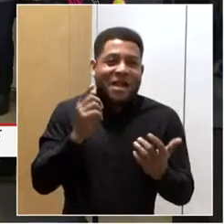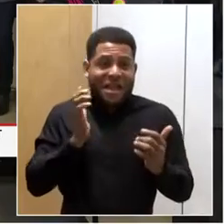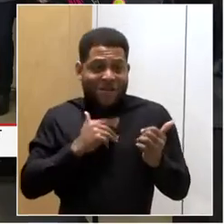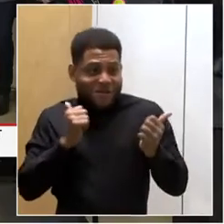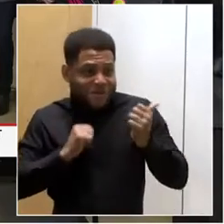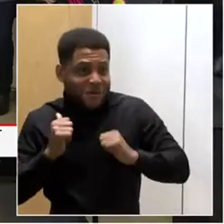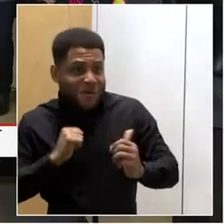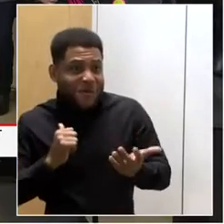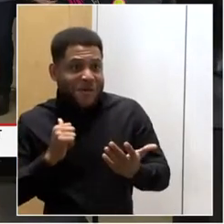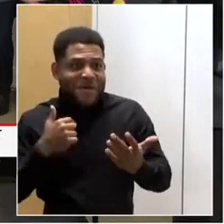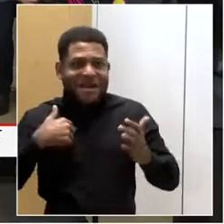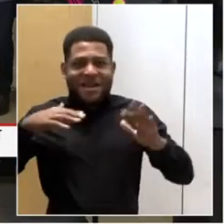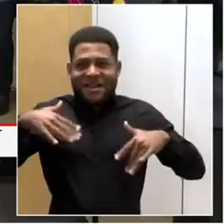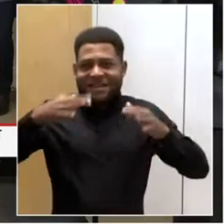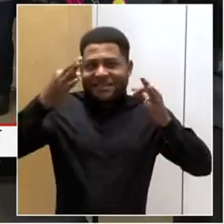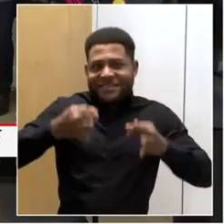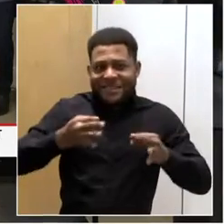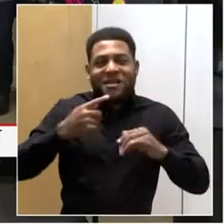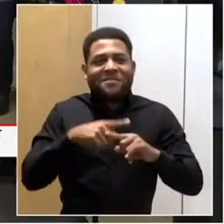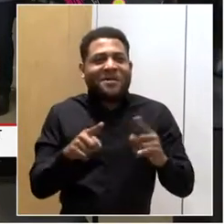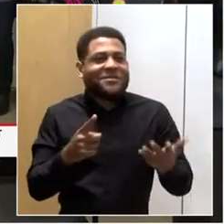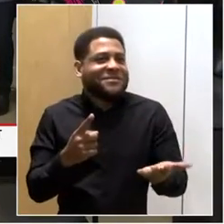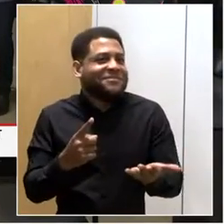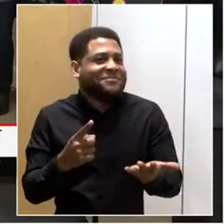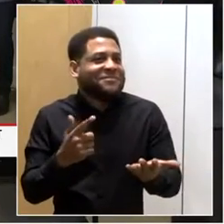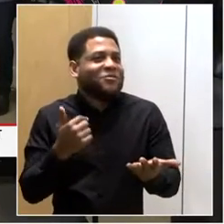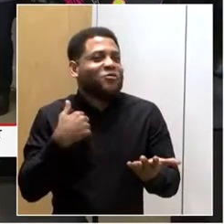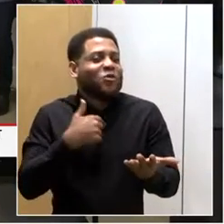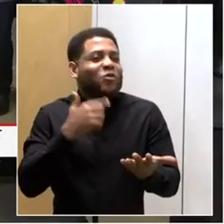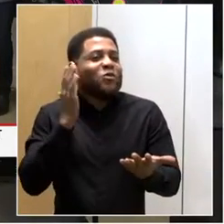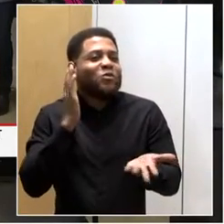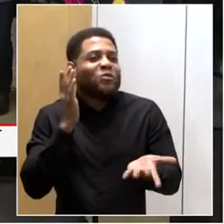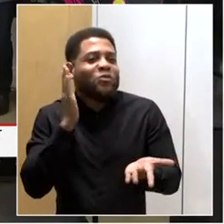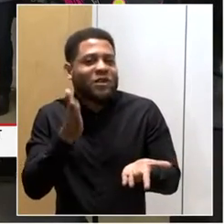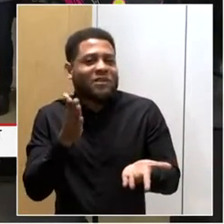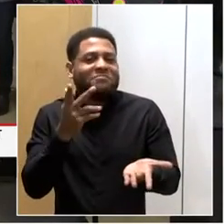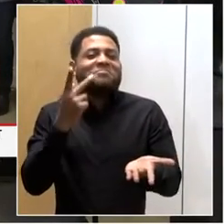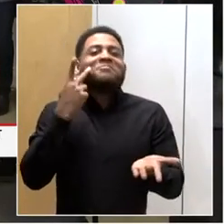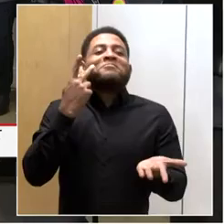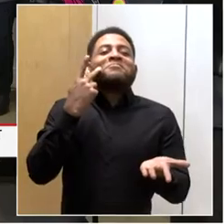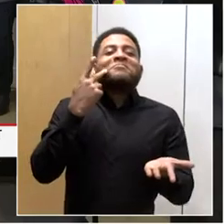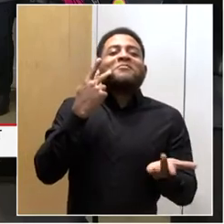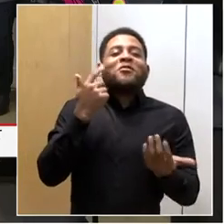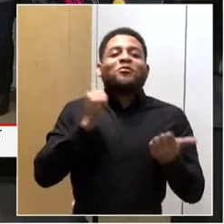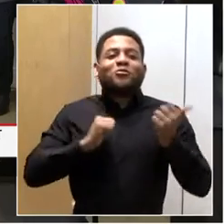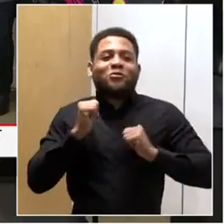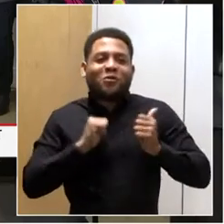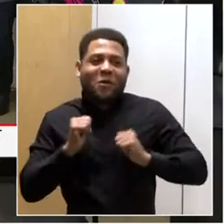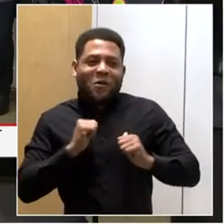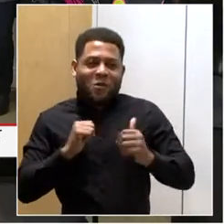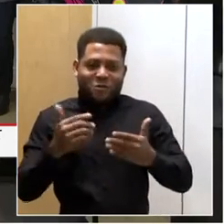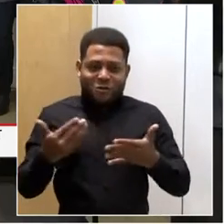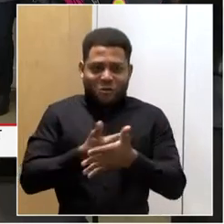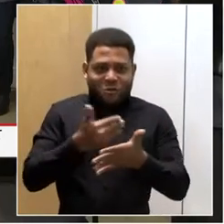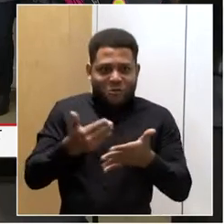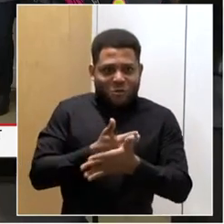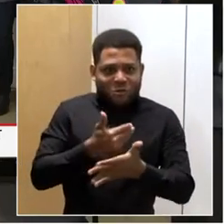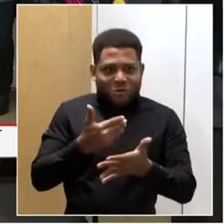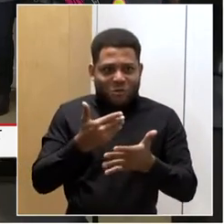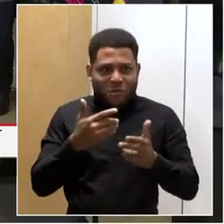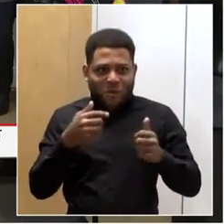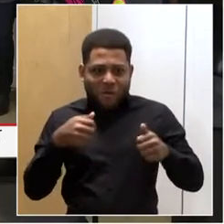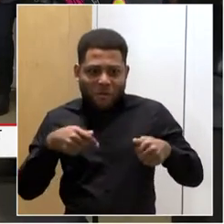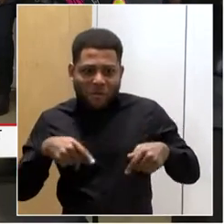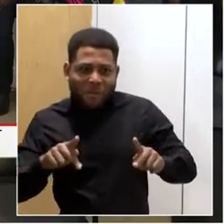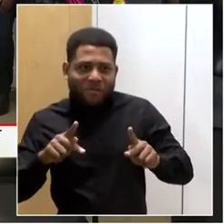partnership with the Golden Triangle Bid and their full staff that is helping us bring us through this new permitted,